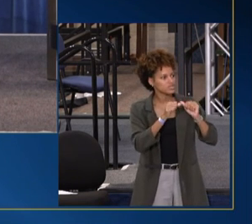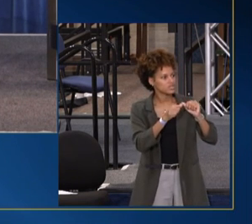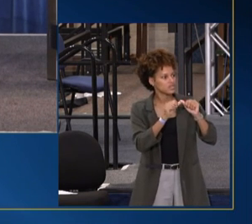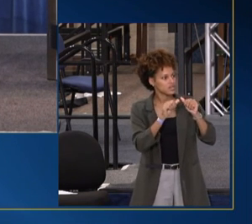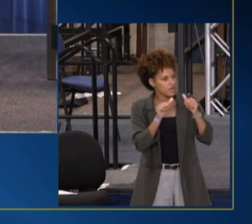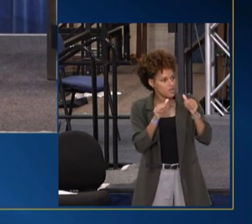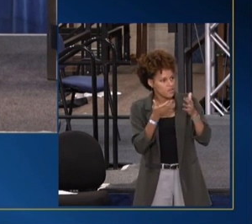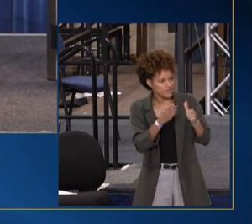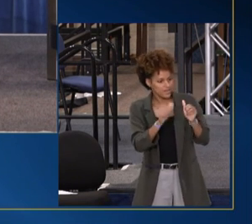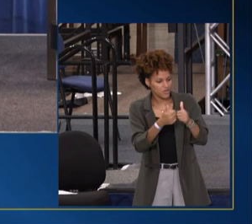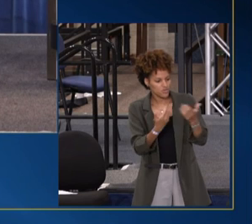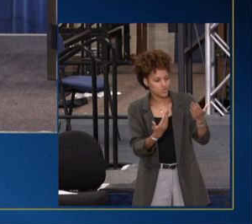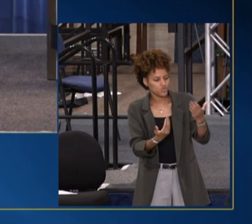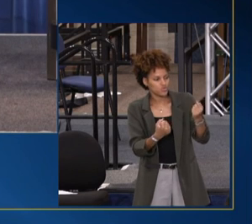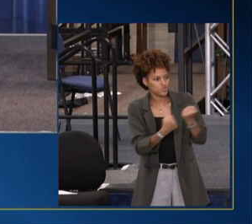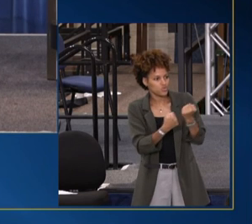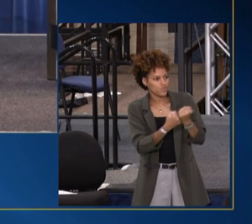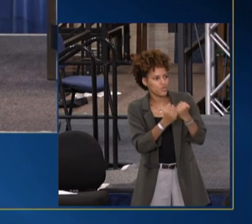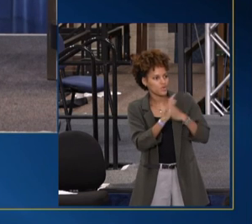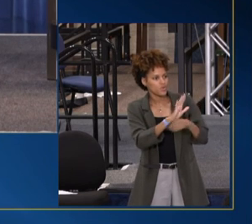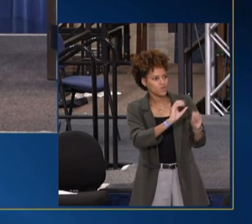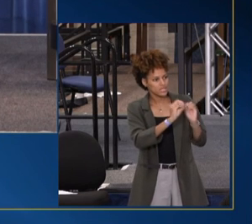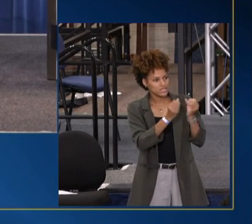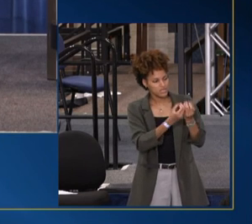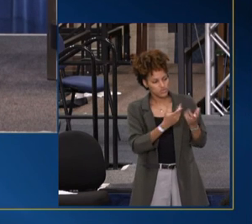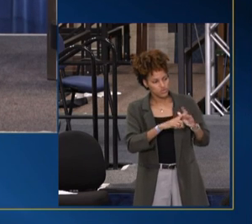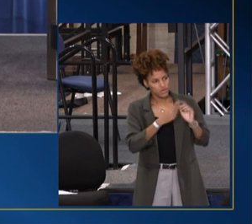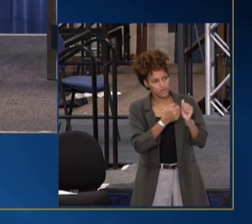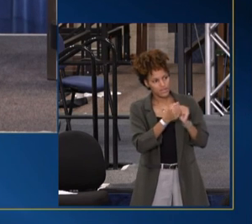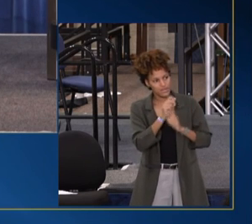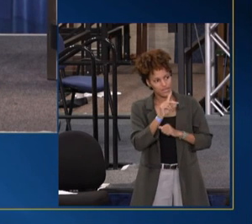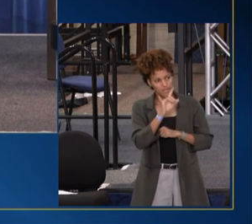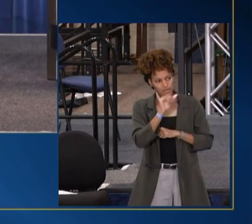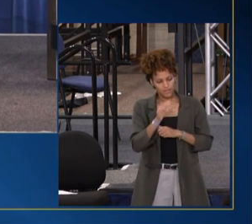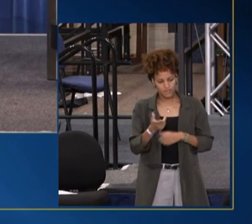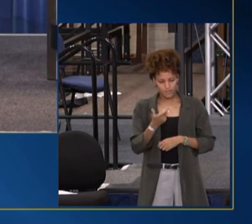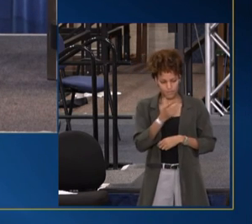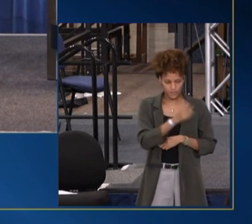doing community-based work like you? We'll start with Kelly and go this way.